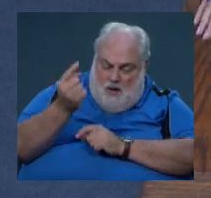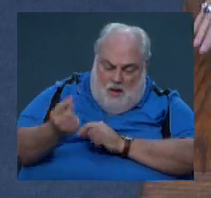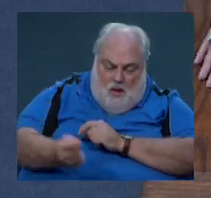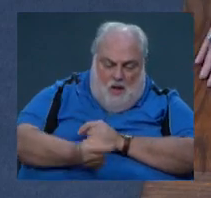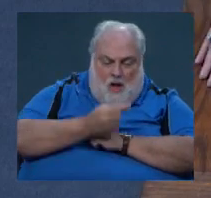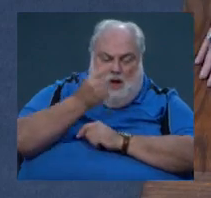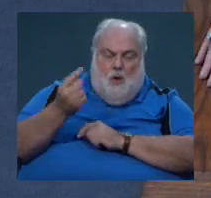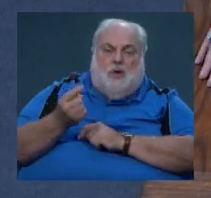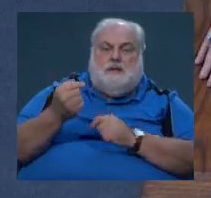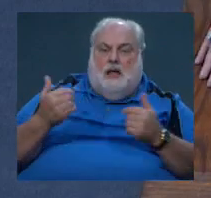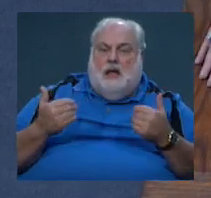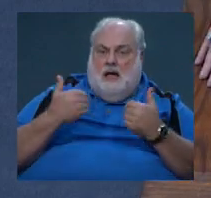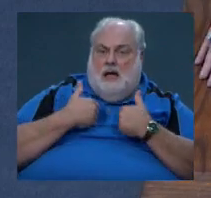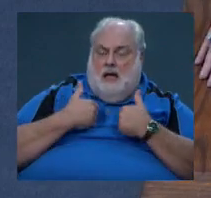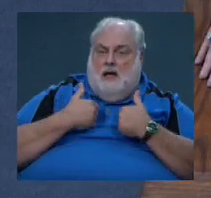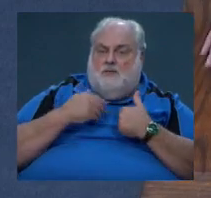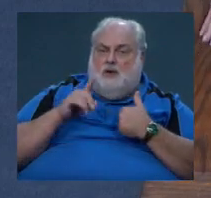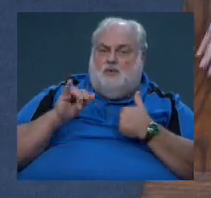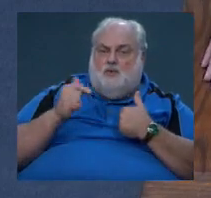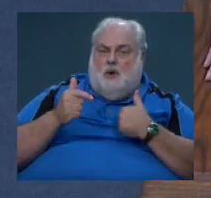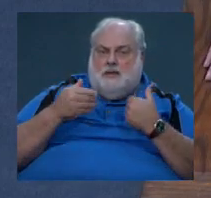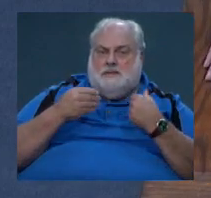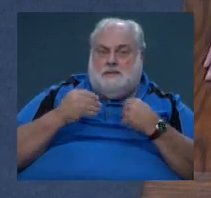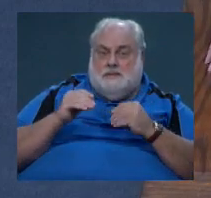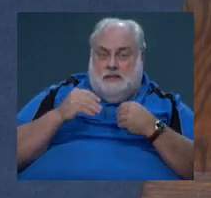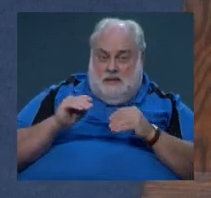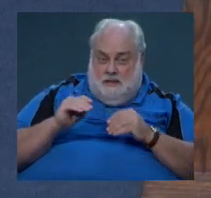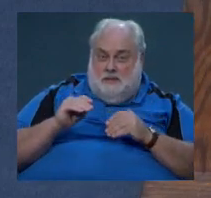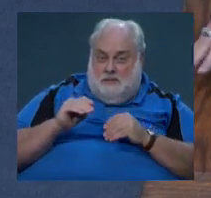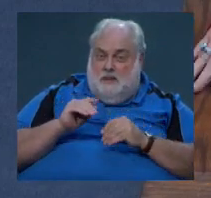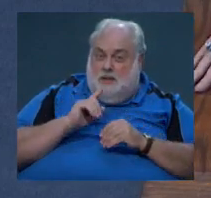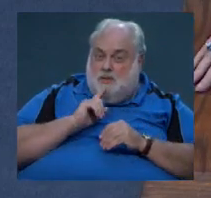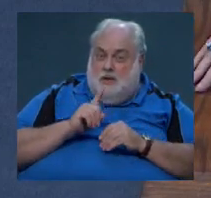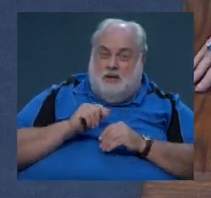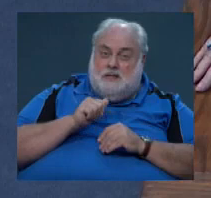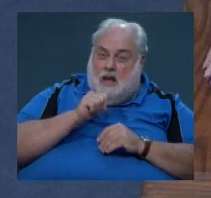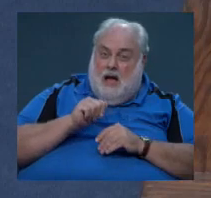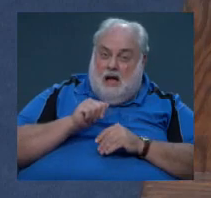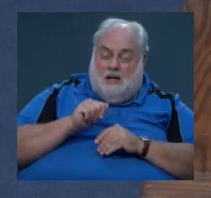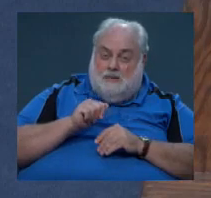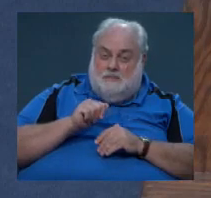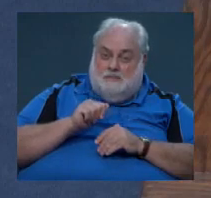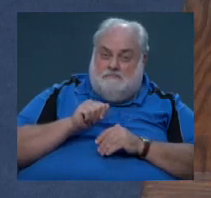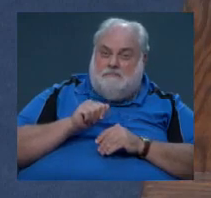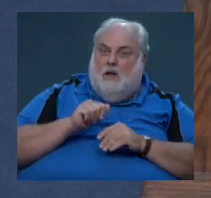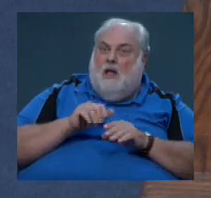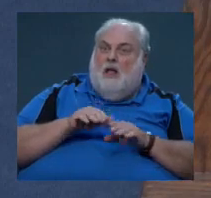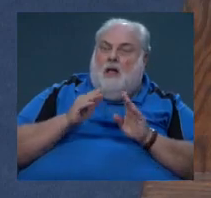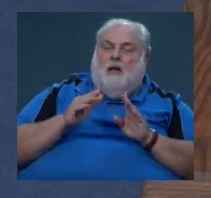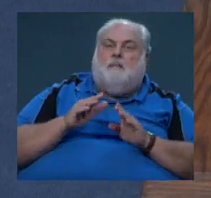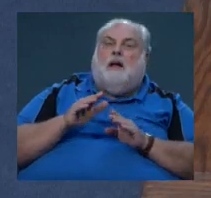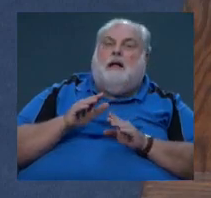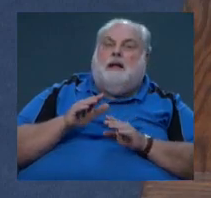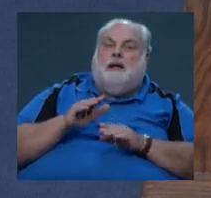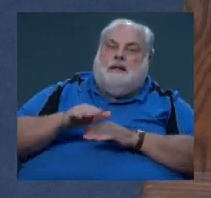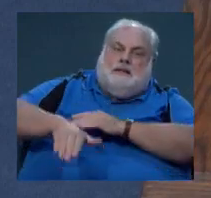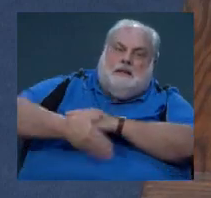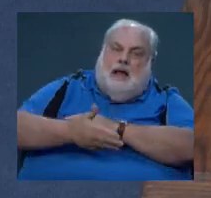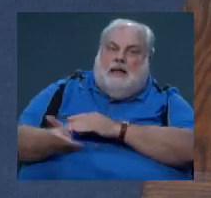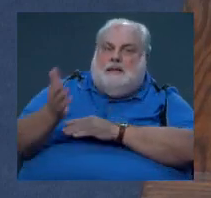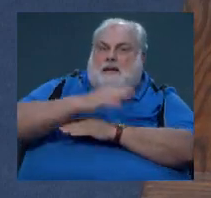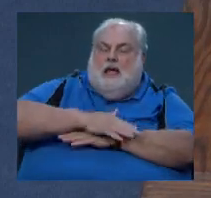always been drug dealing. And I'm talking about night and day, opening the trunks,